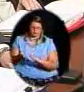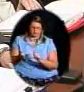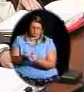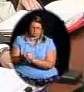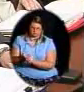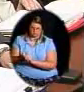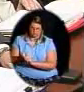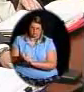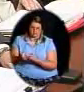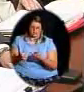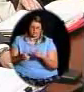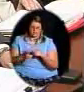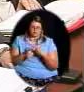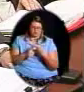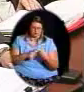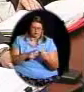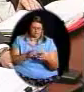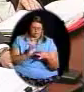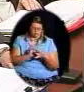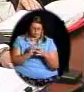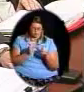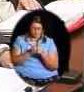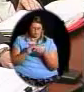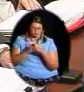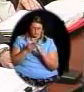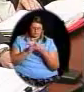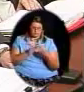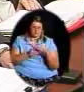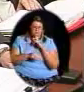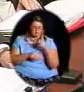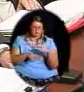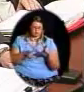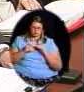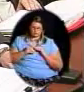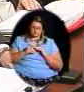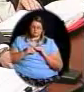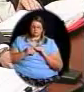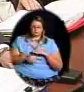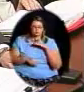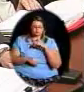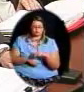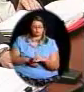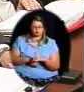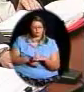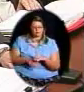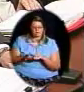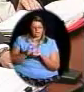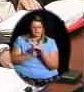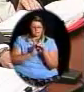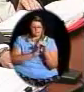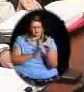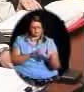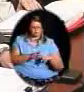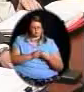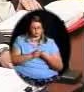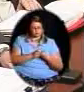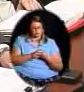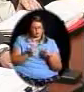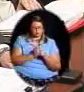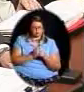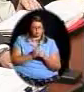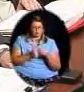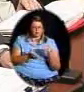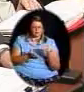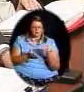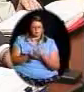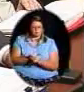the benefit district has coordinated it with the city to make sure it will be acceptable. So it's really sort of the developer initiating it with the approval of the